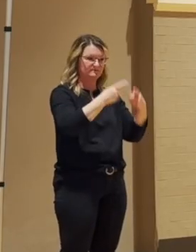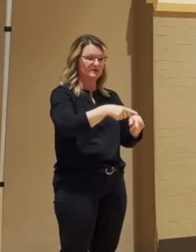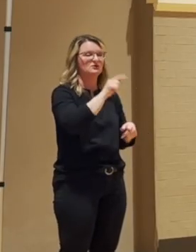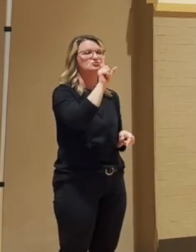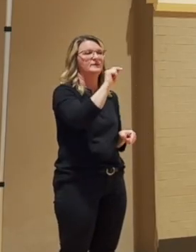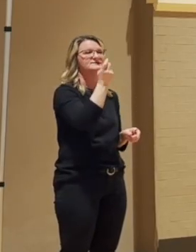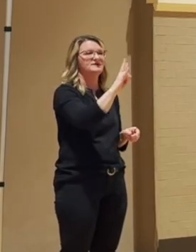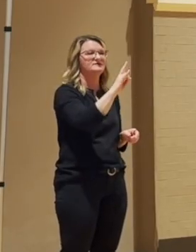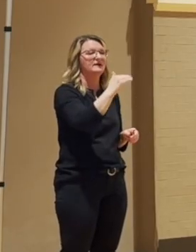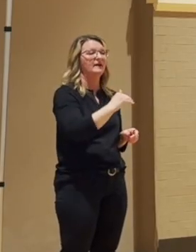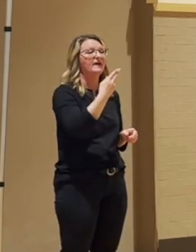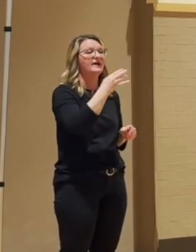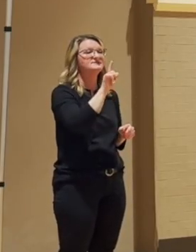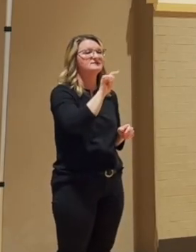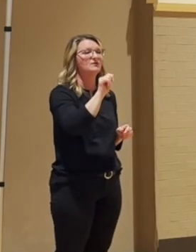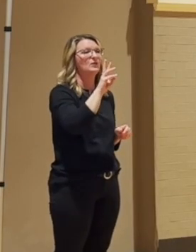2017, and Hazelwood